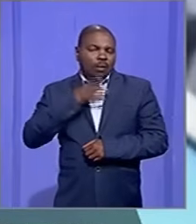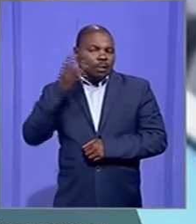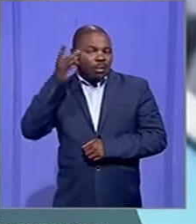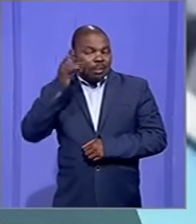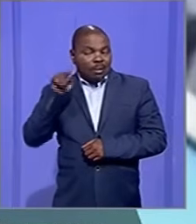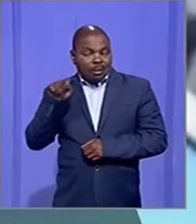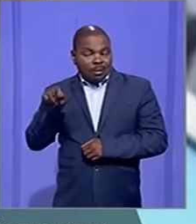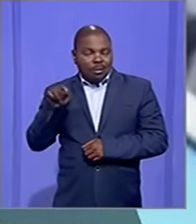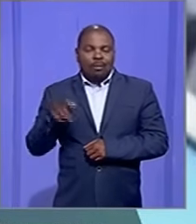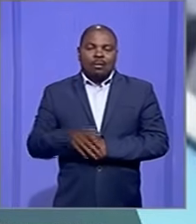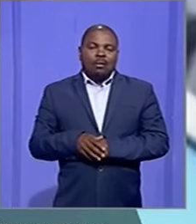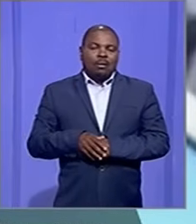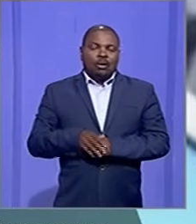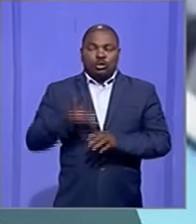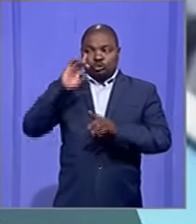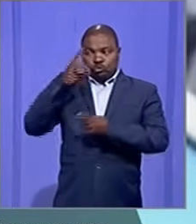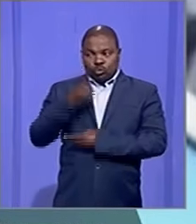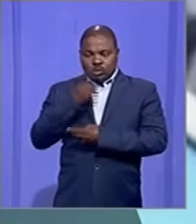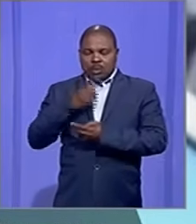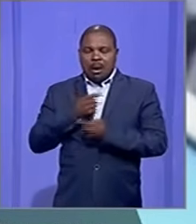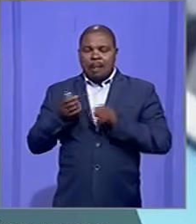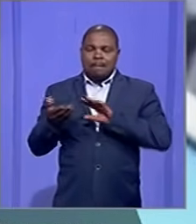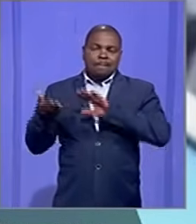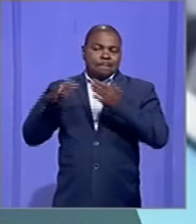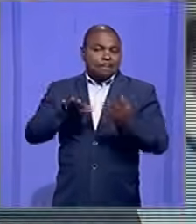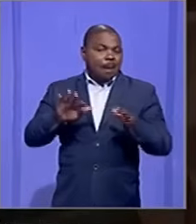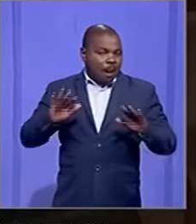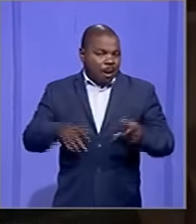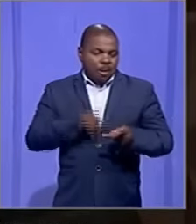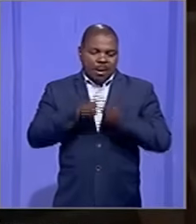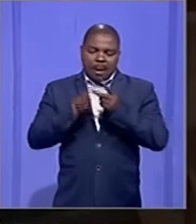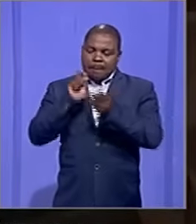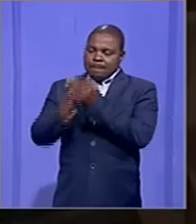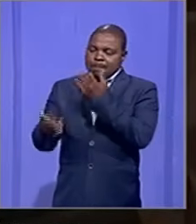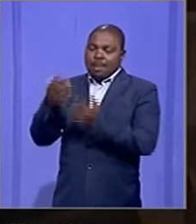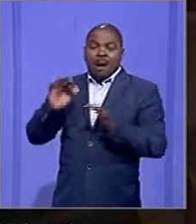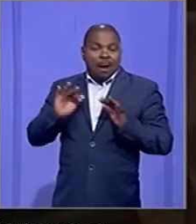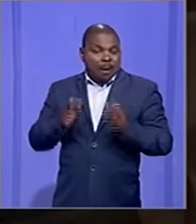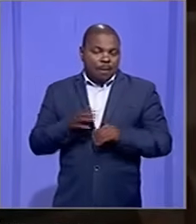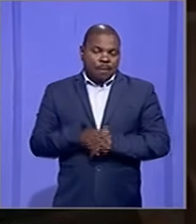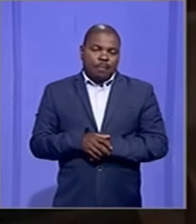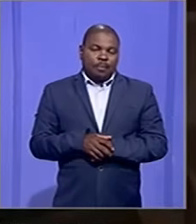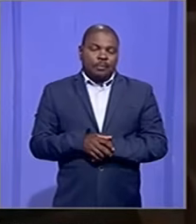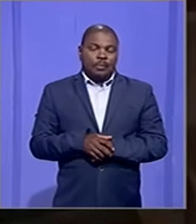lona a bolailweng mmoho le ho tjheswa ka teng. Ho bua nnete ke